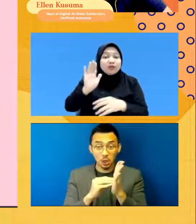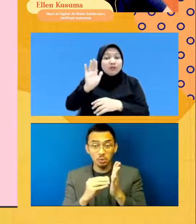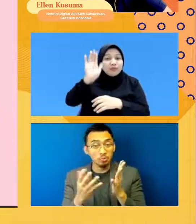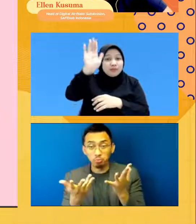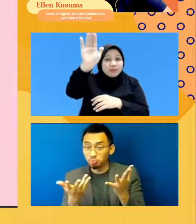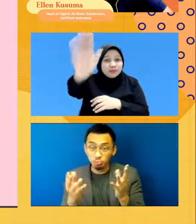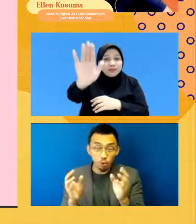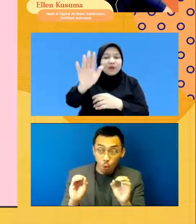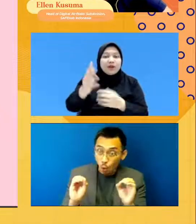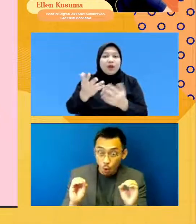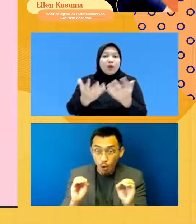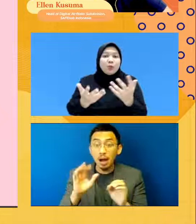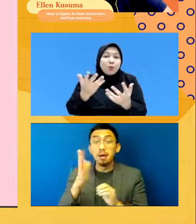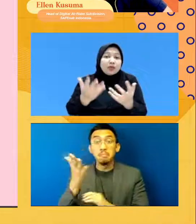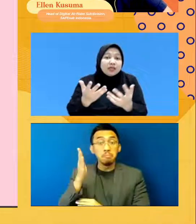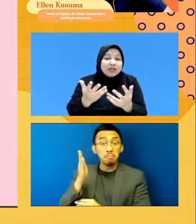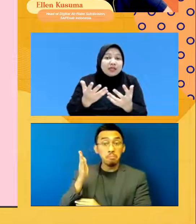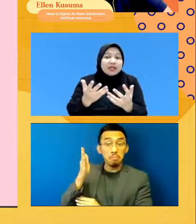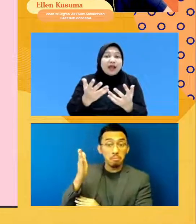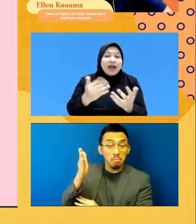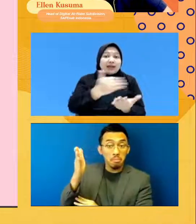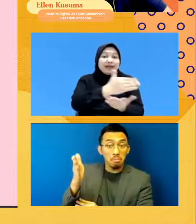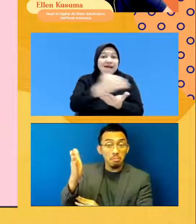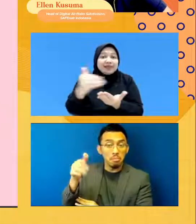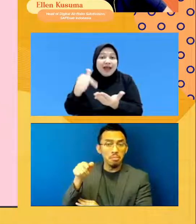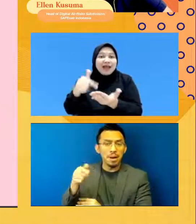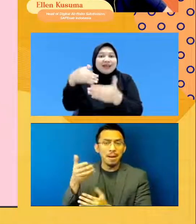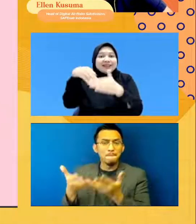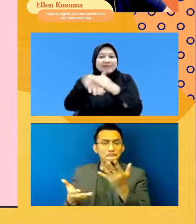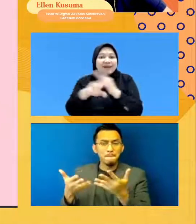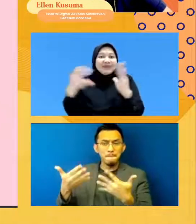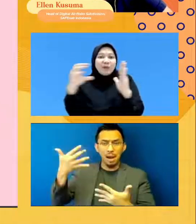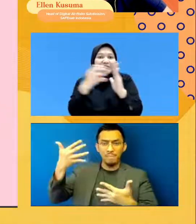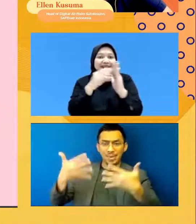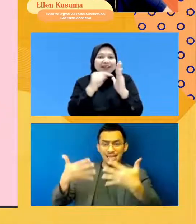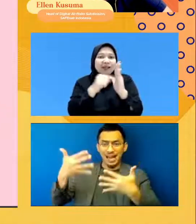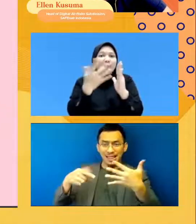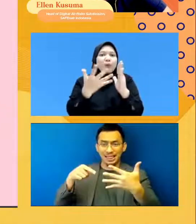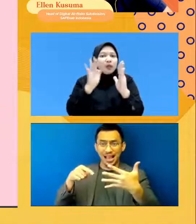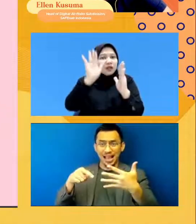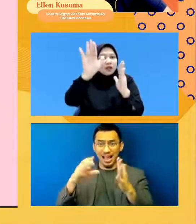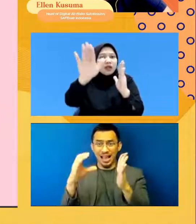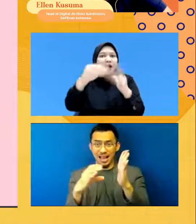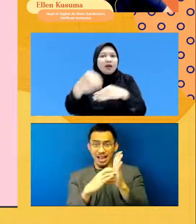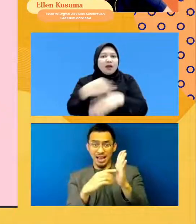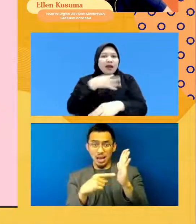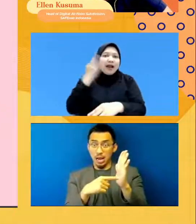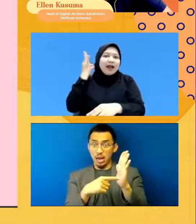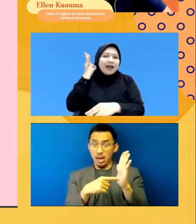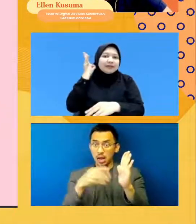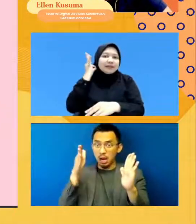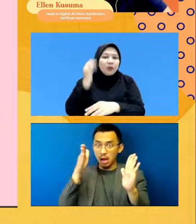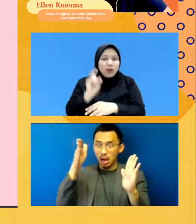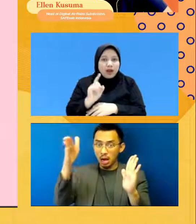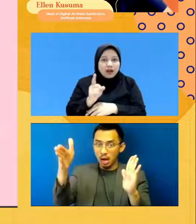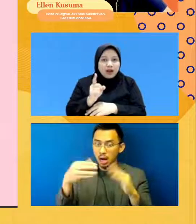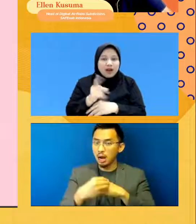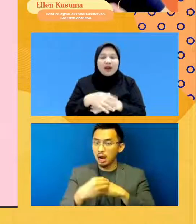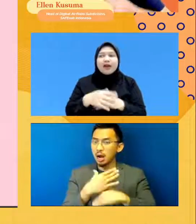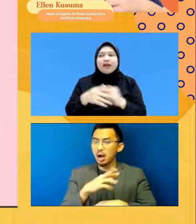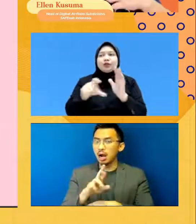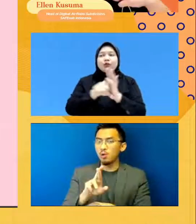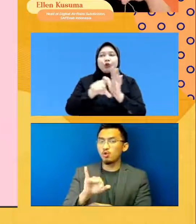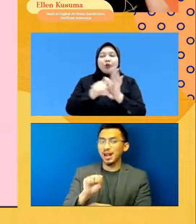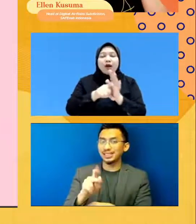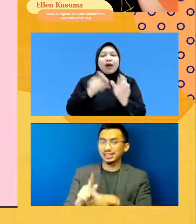get us into trouble. I'm going to have example of some people